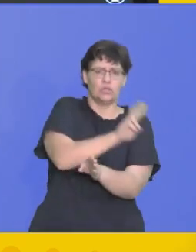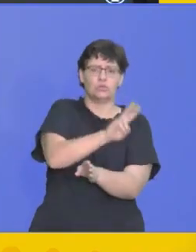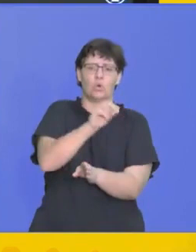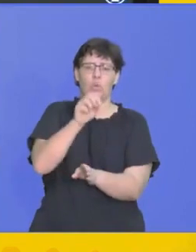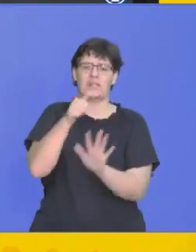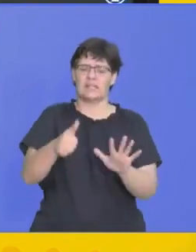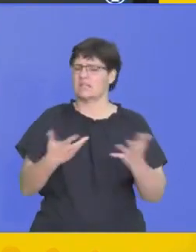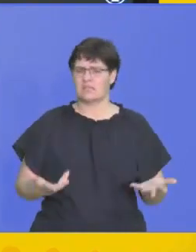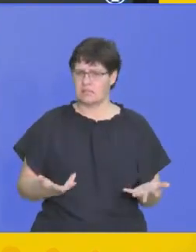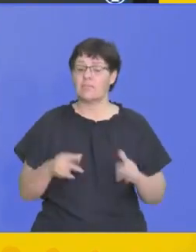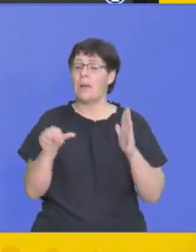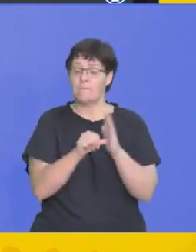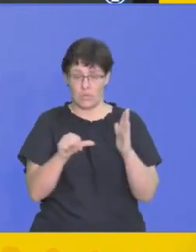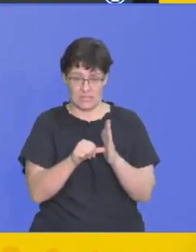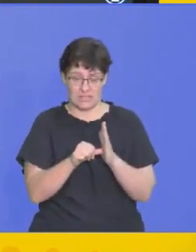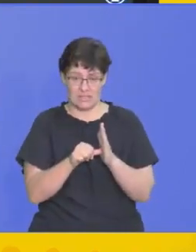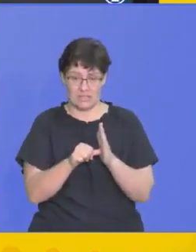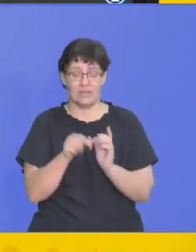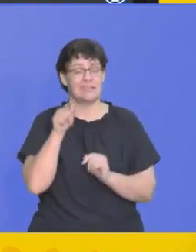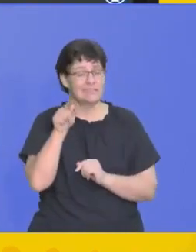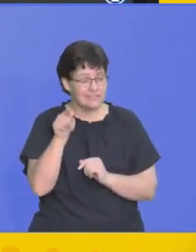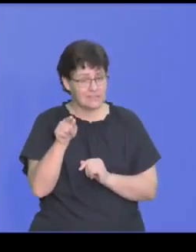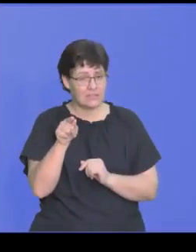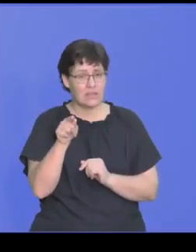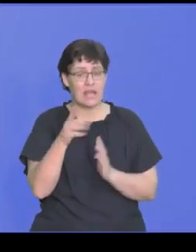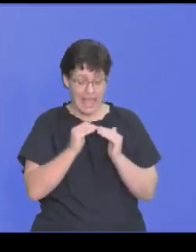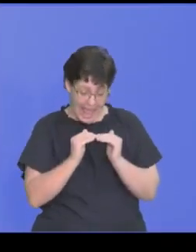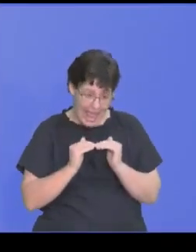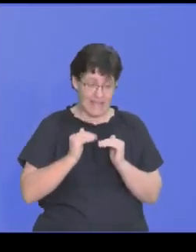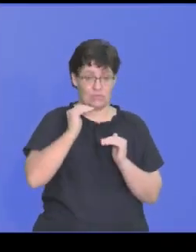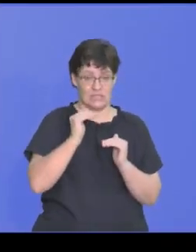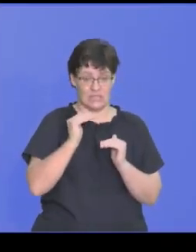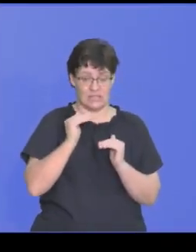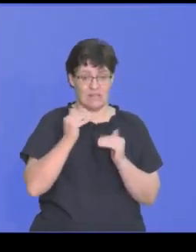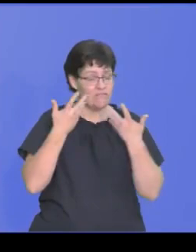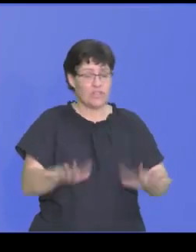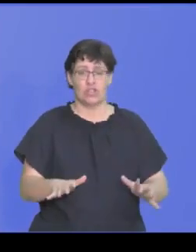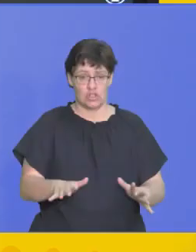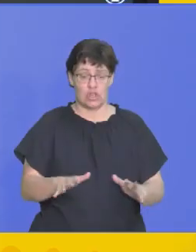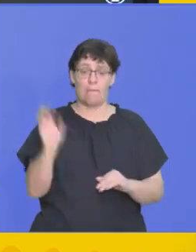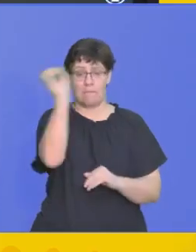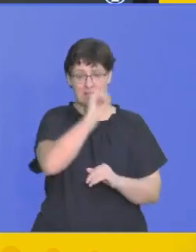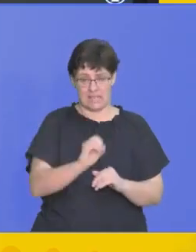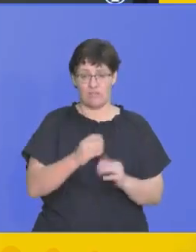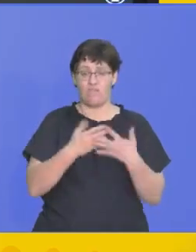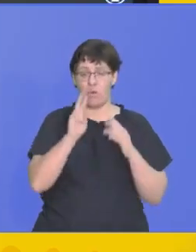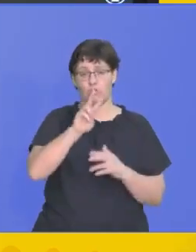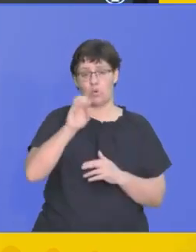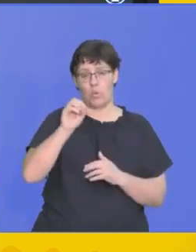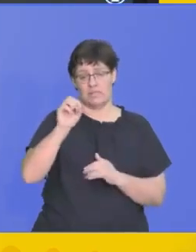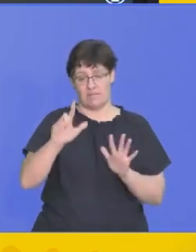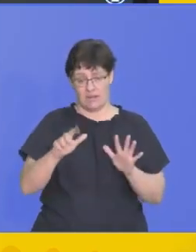in 2016? Now this is important. This is already been increased by the percentage